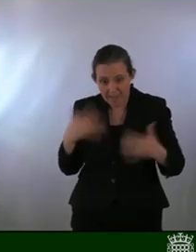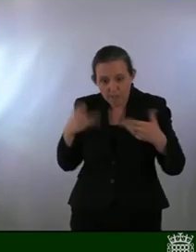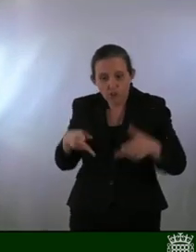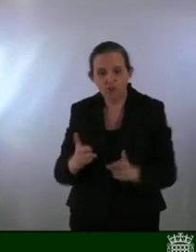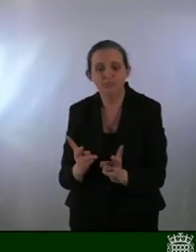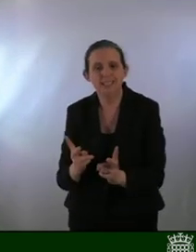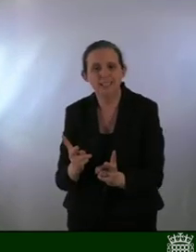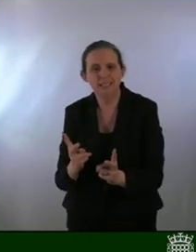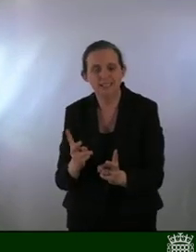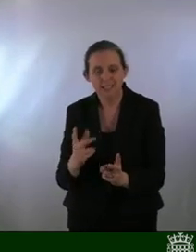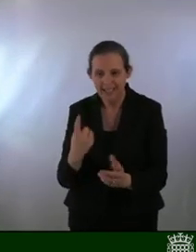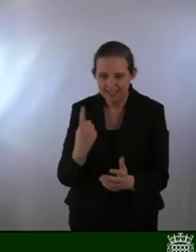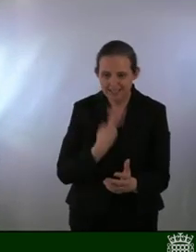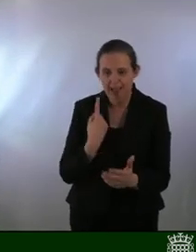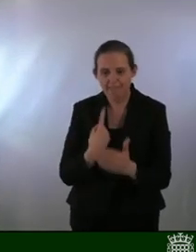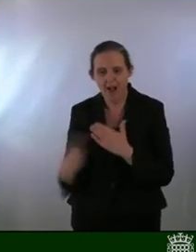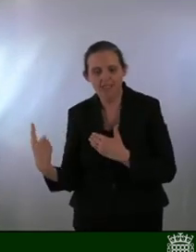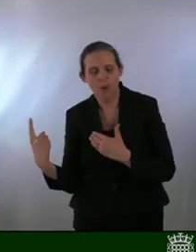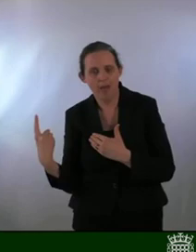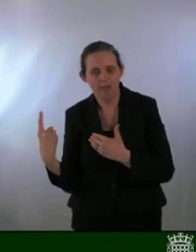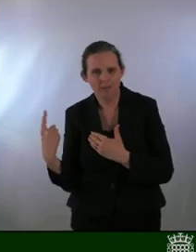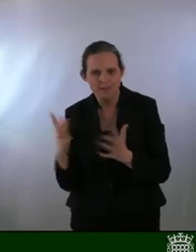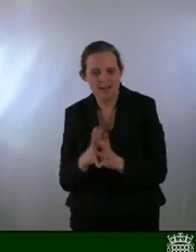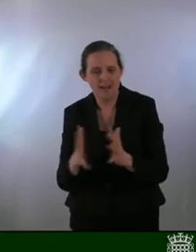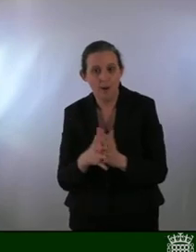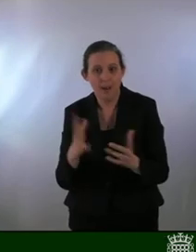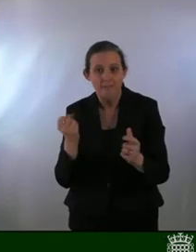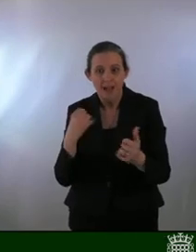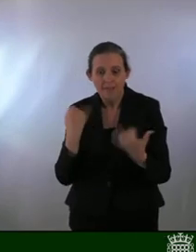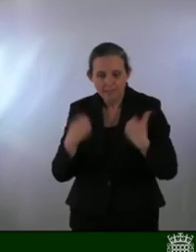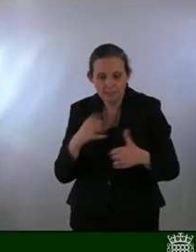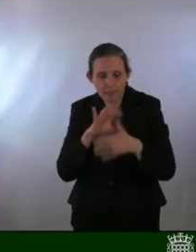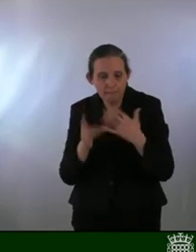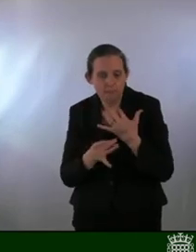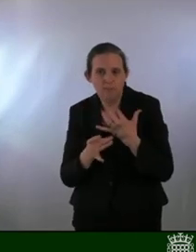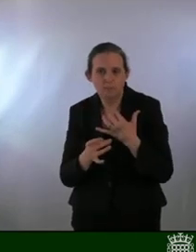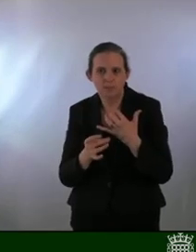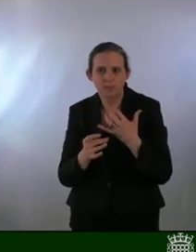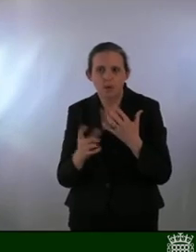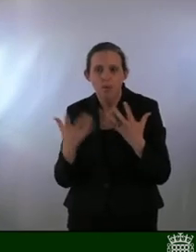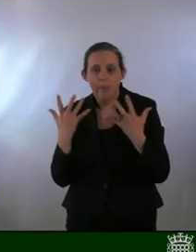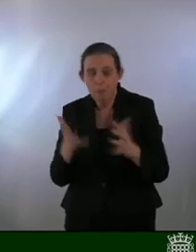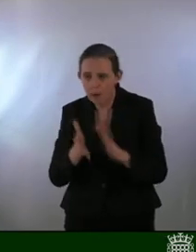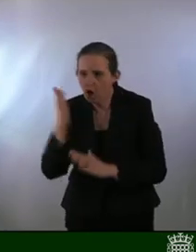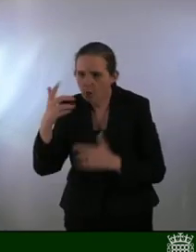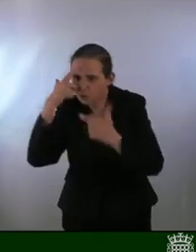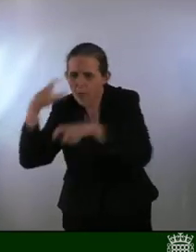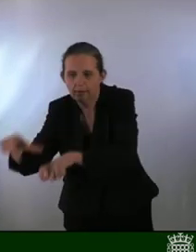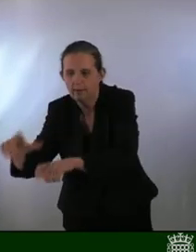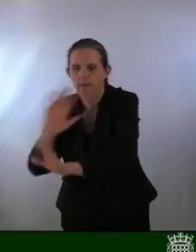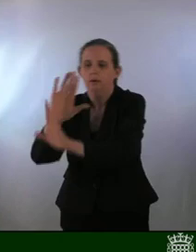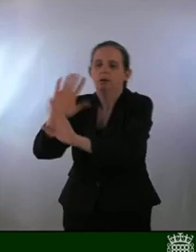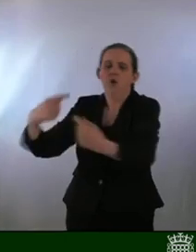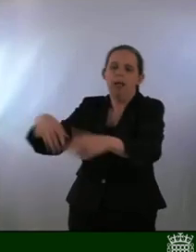the opportunity to self-isolate if they start showing symptoms, because people are being turned away from shelters at the moment? And given that tens